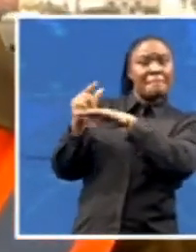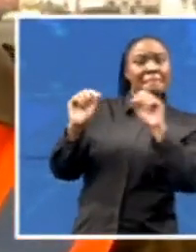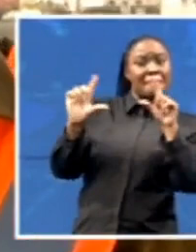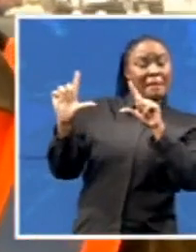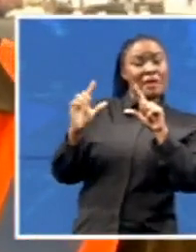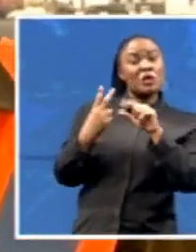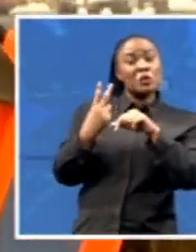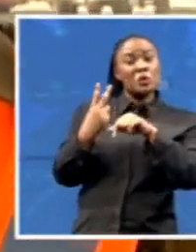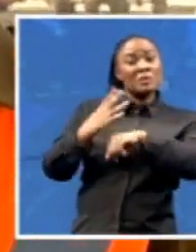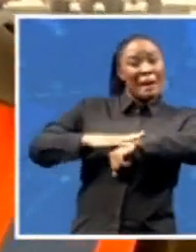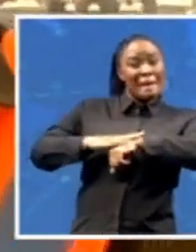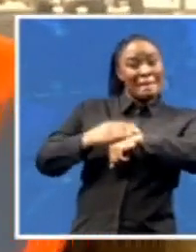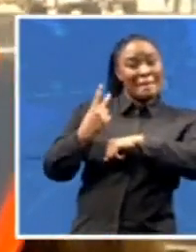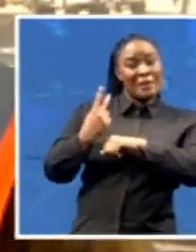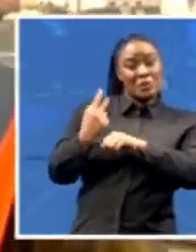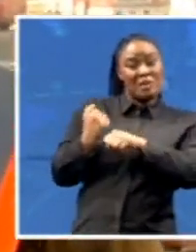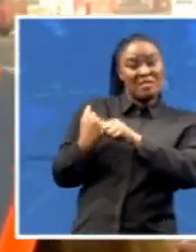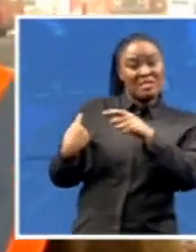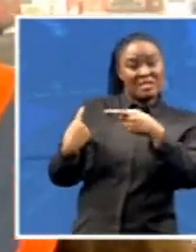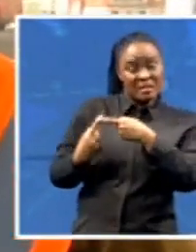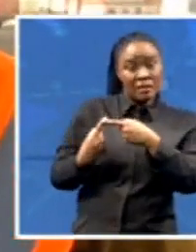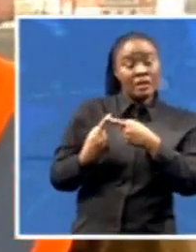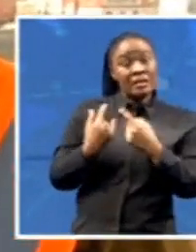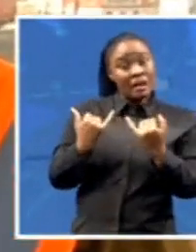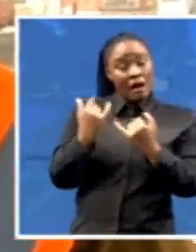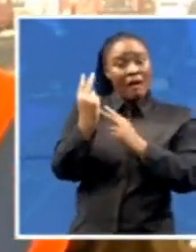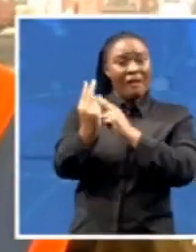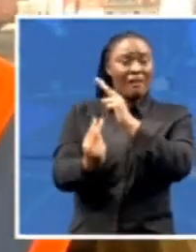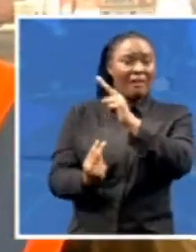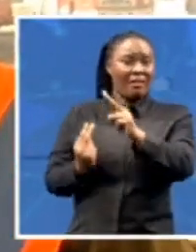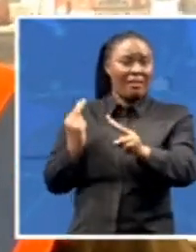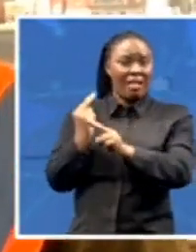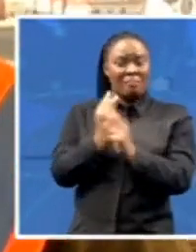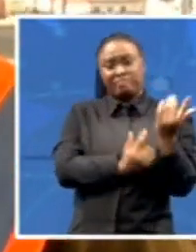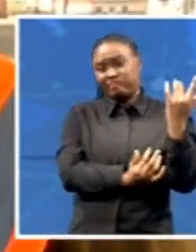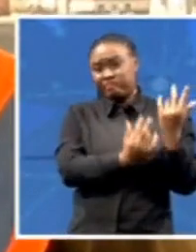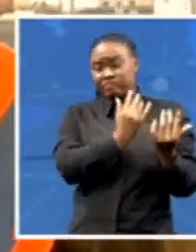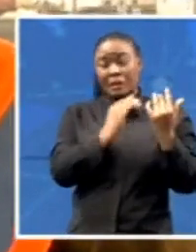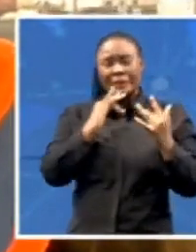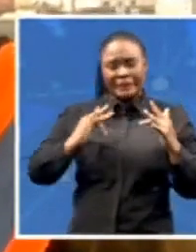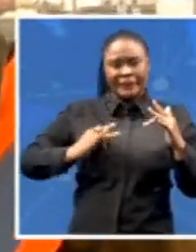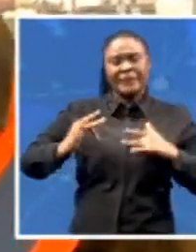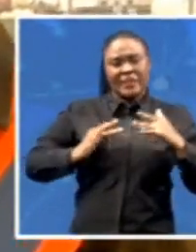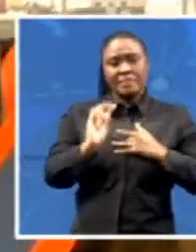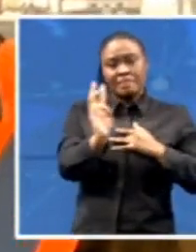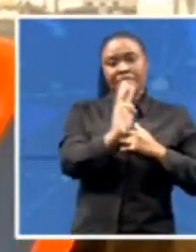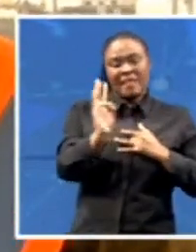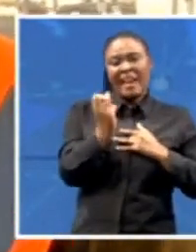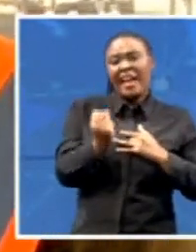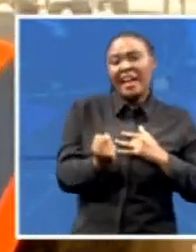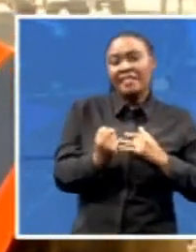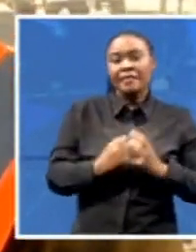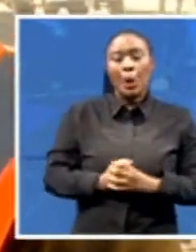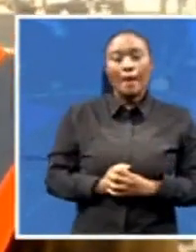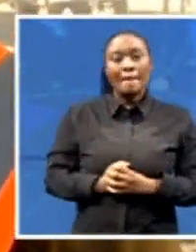this is happening again. Really, it's a serious issue of concern which we really need to deal with. We're not even sure about the cause of the fire here,